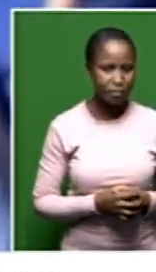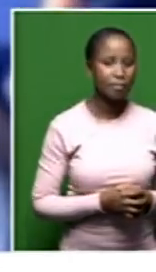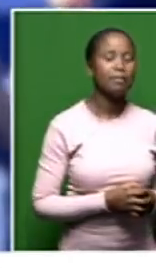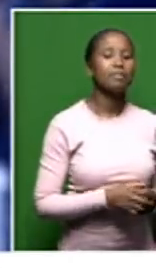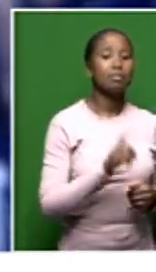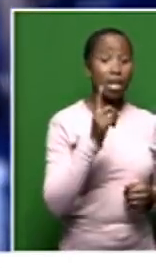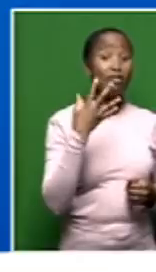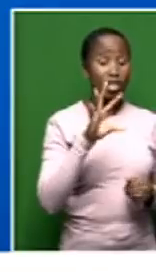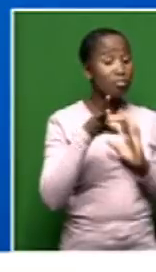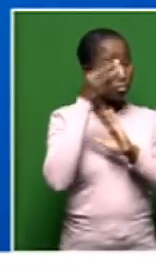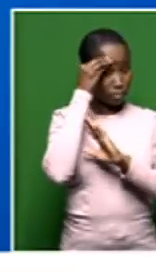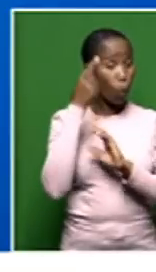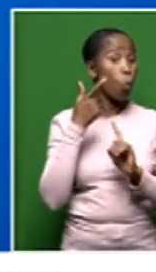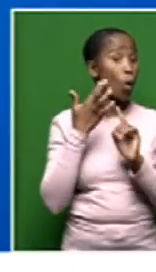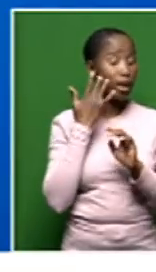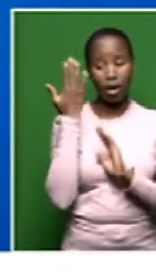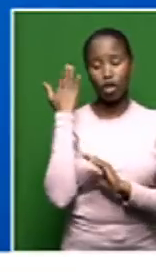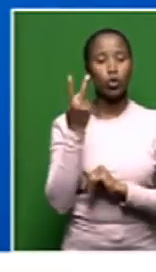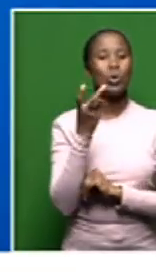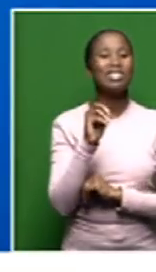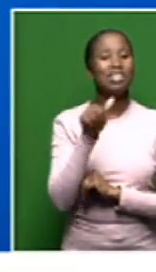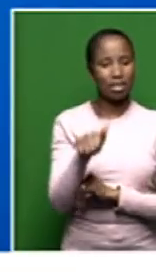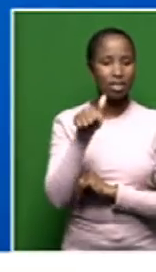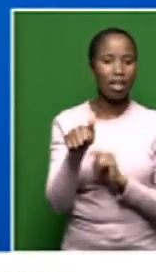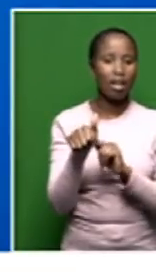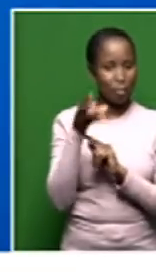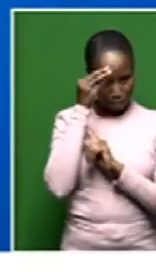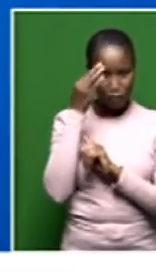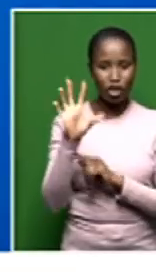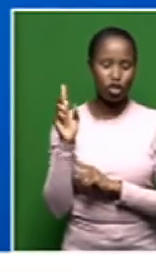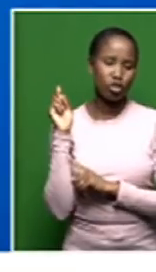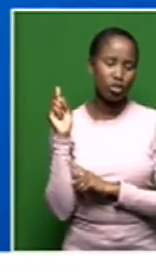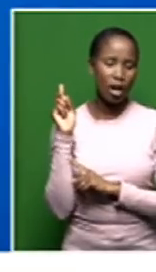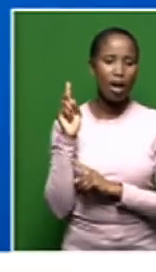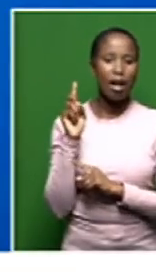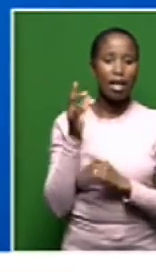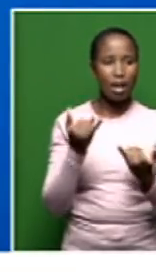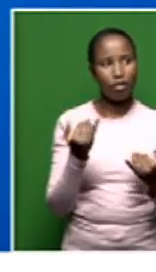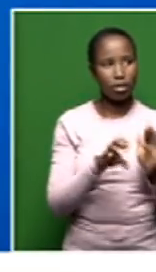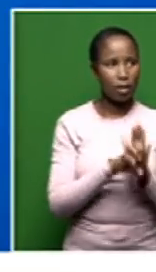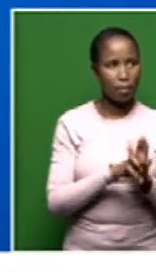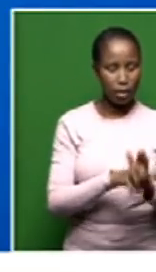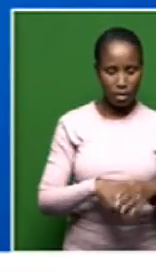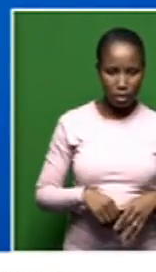from the 2016 coalitions. What happened there in places like Johannesburg and Zwane